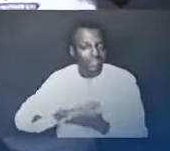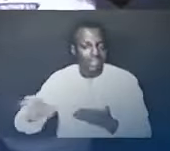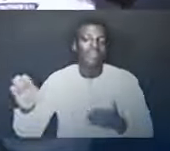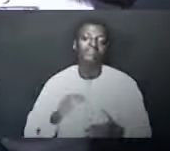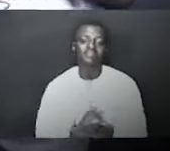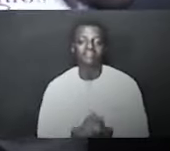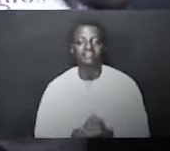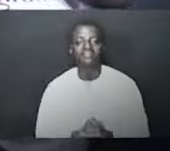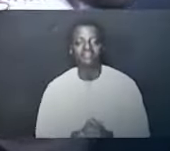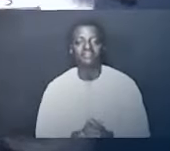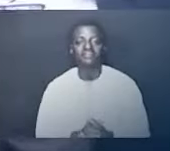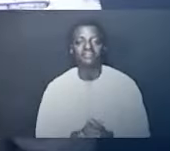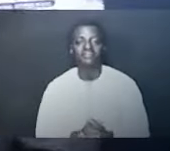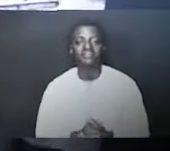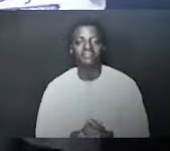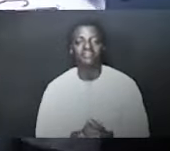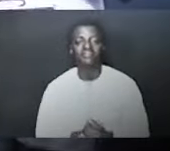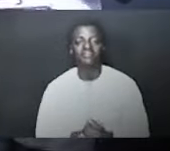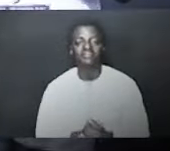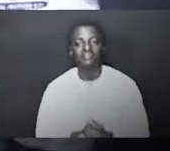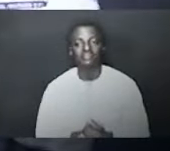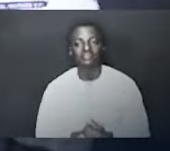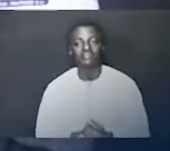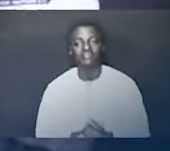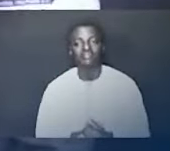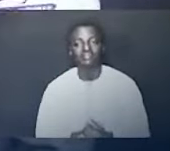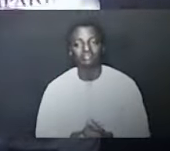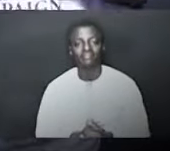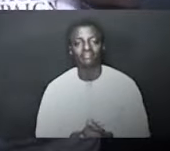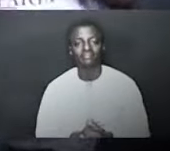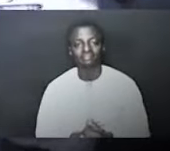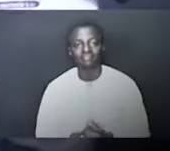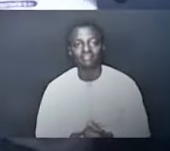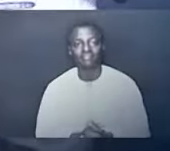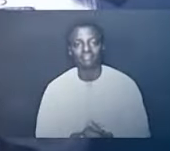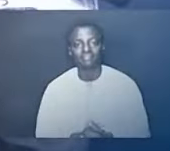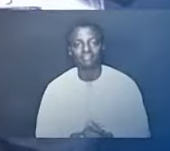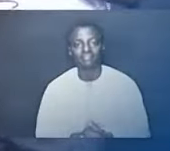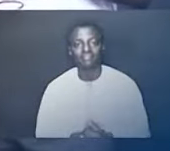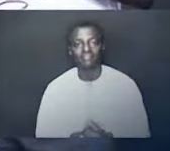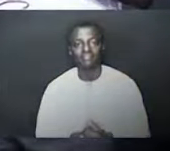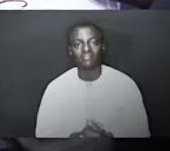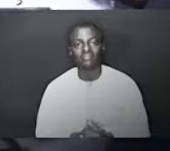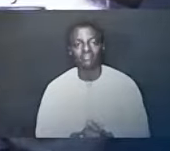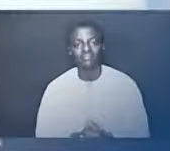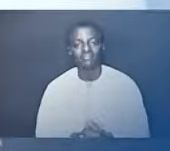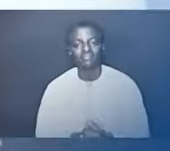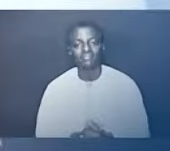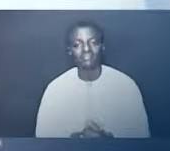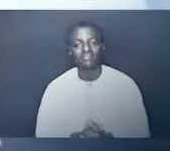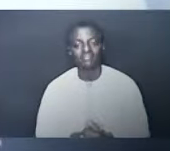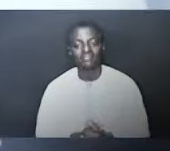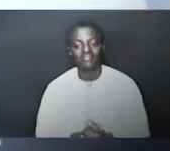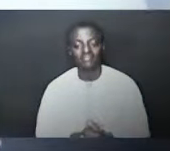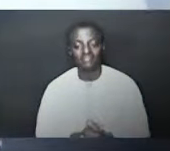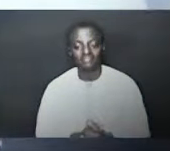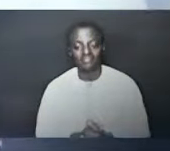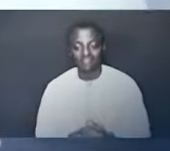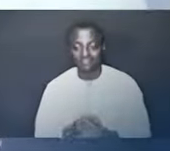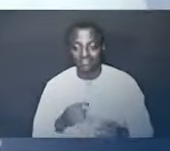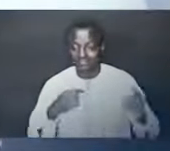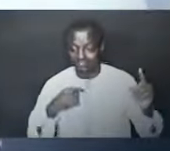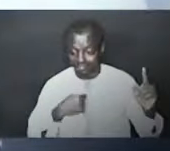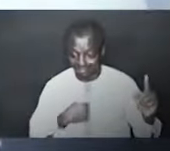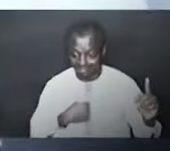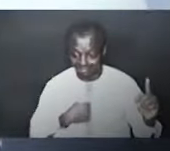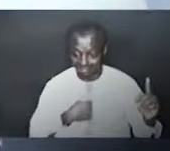busa se ana oka se minim se Messiah no beba no ba obekire yen no manyina no. I the one speaking to you,